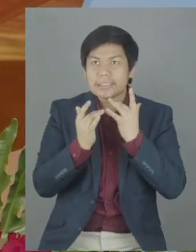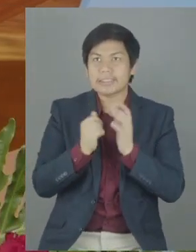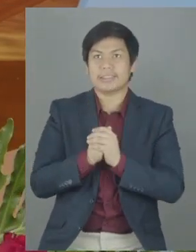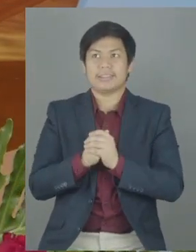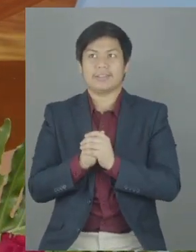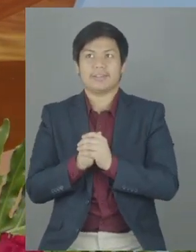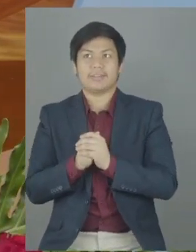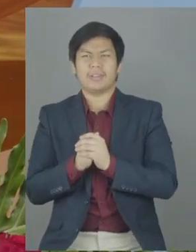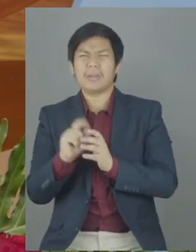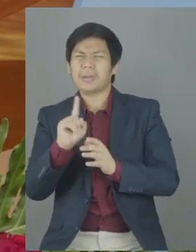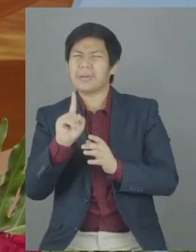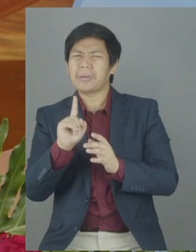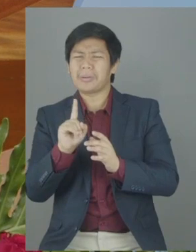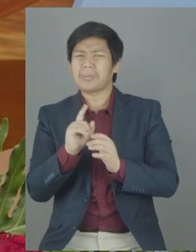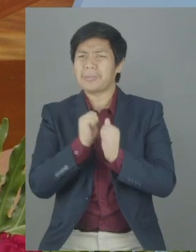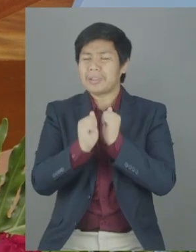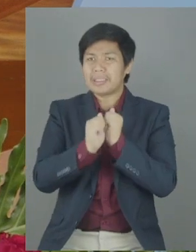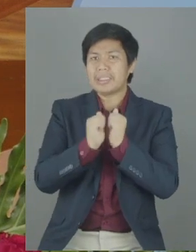What do I mean?